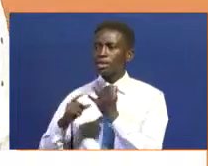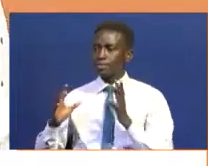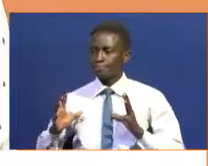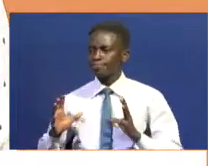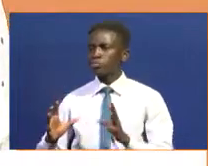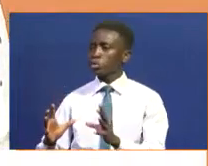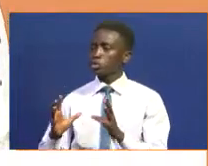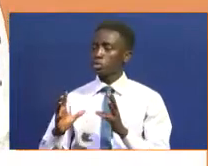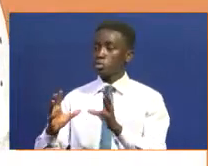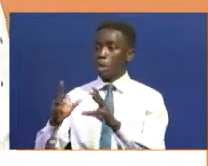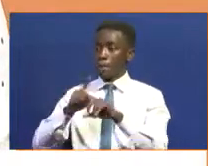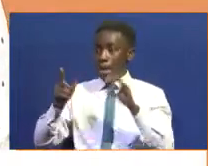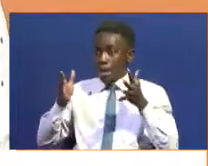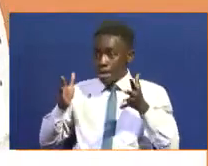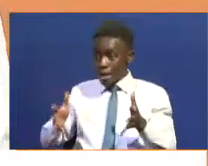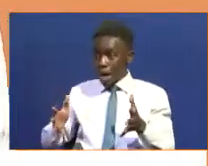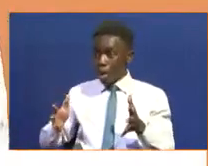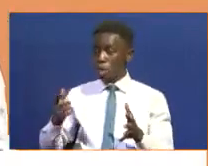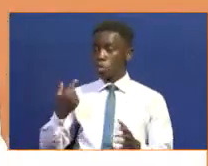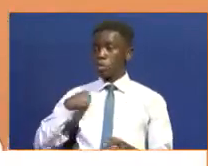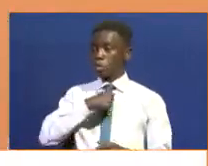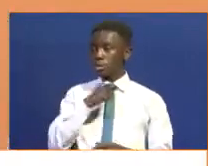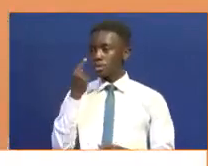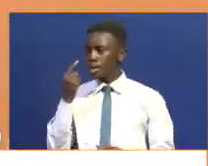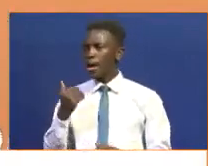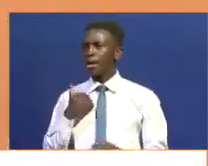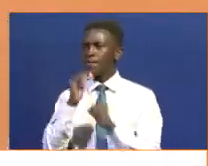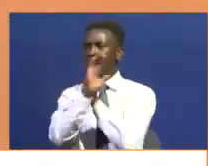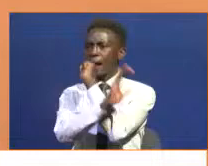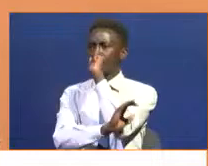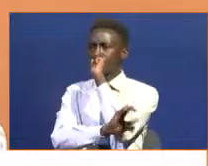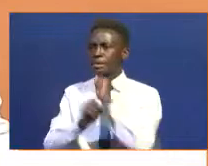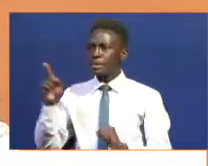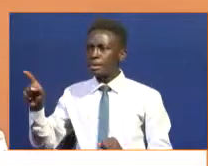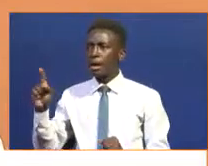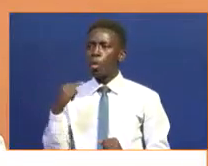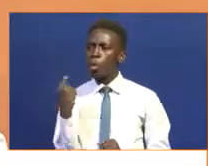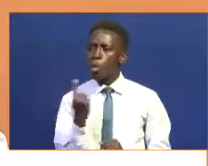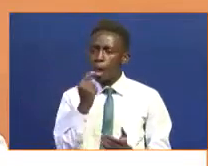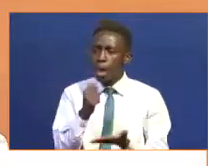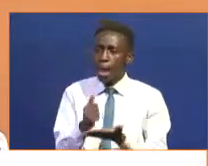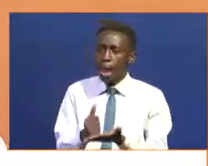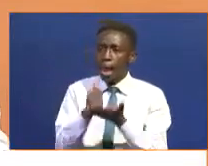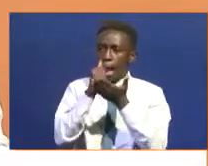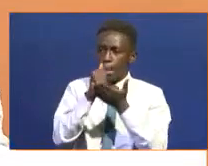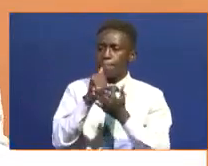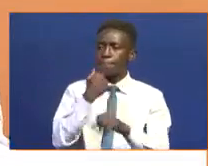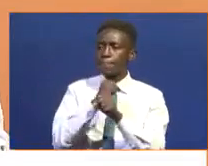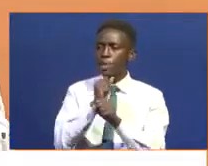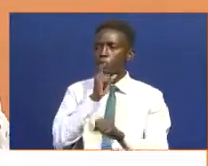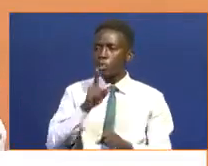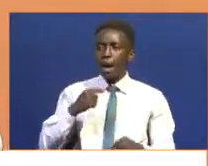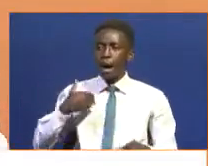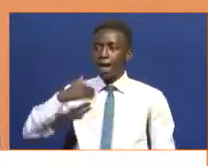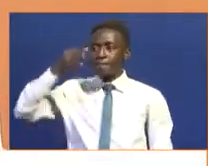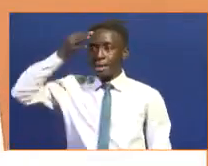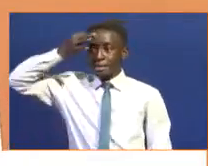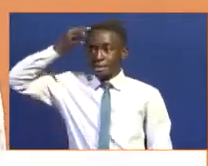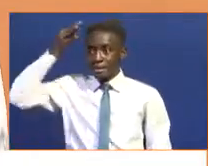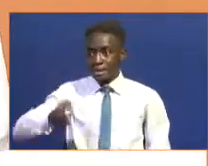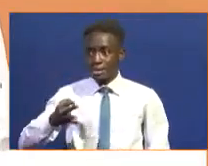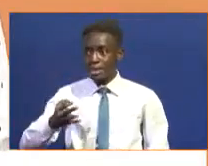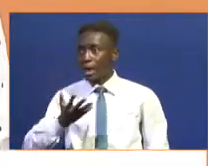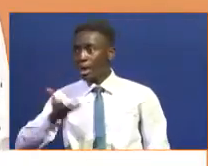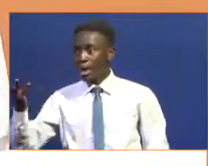we already have countries which come just to ensure that there's no decision based on that, because they do not want